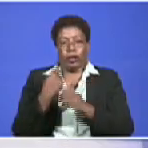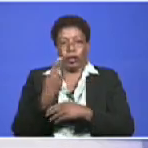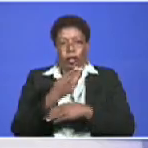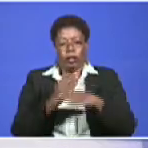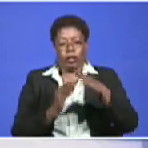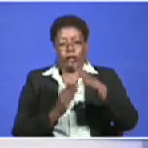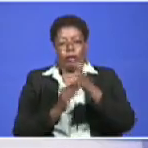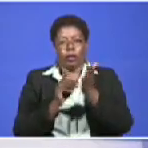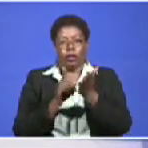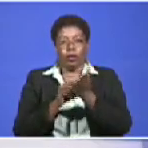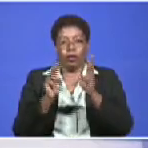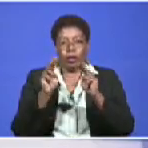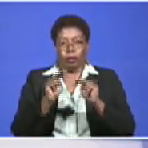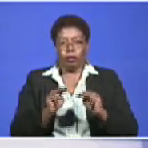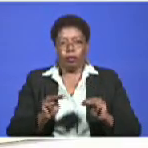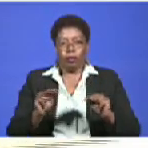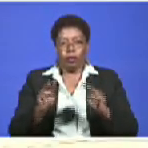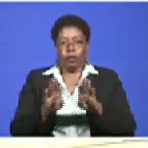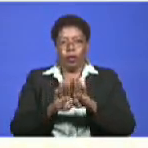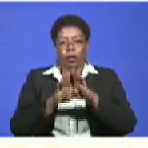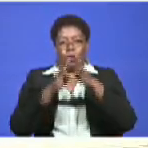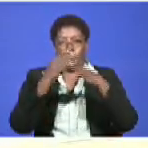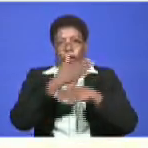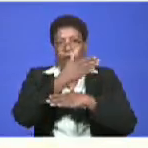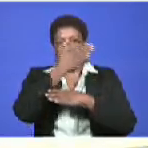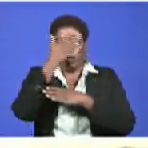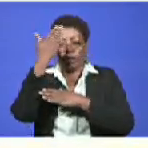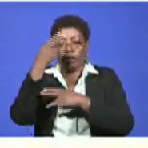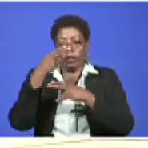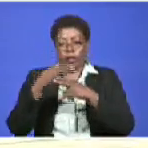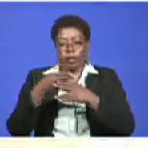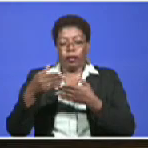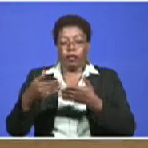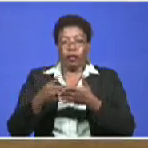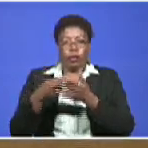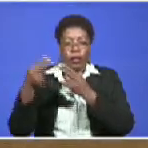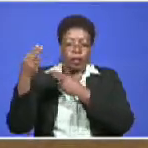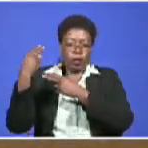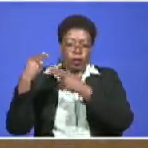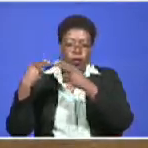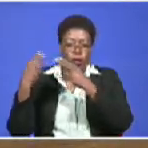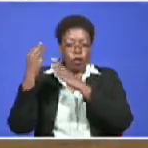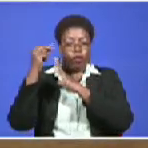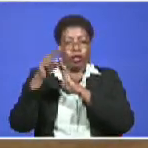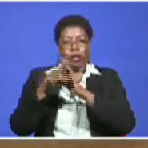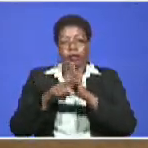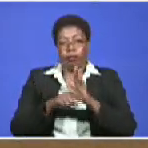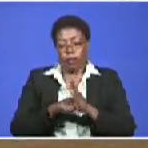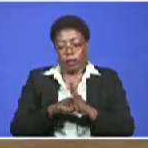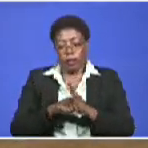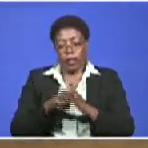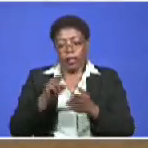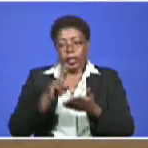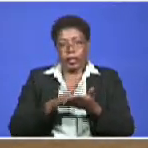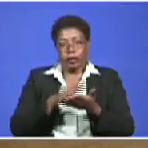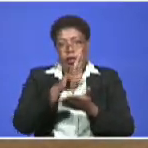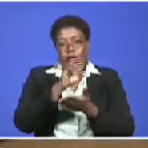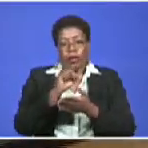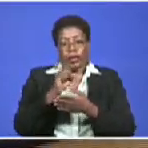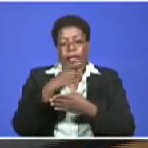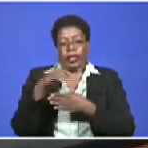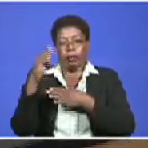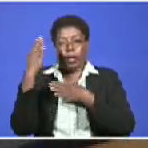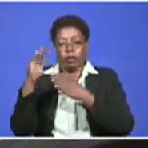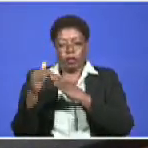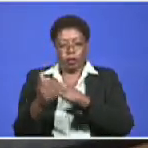Topping the news this Monday, Open Skies is the name of the new and historic agreement signed between the Bahamas and the United States governments this morning.